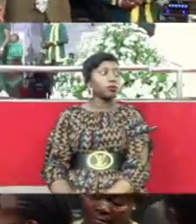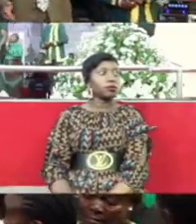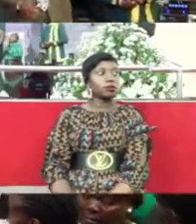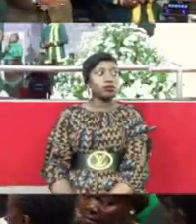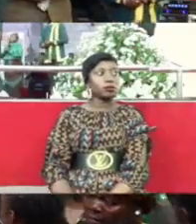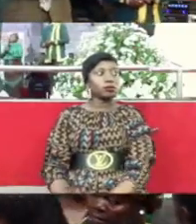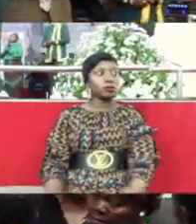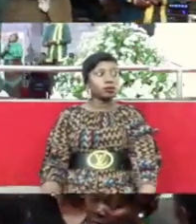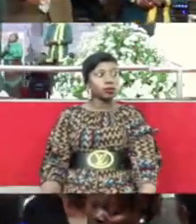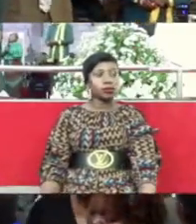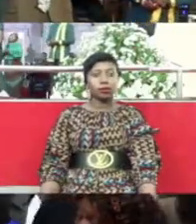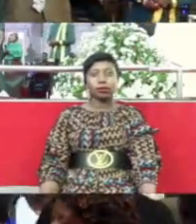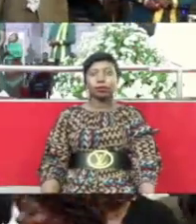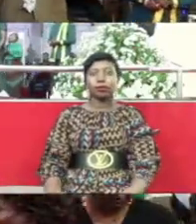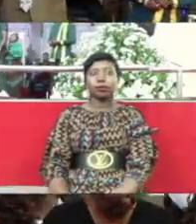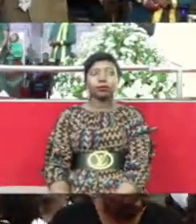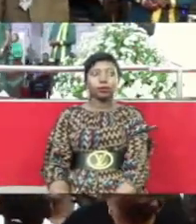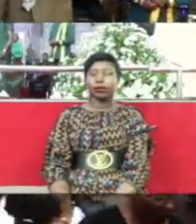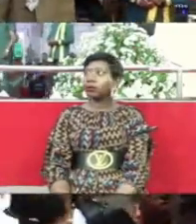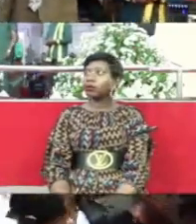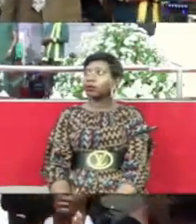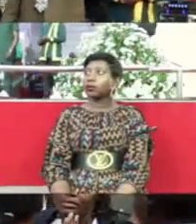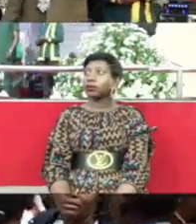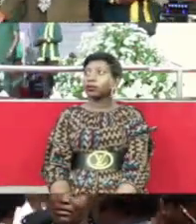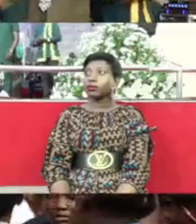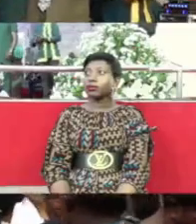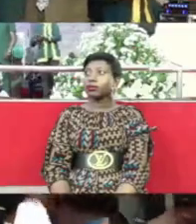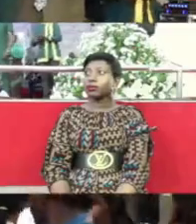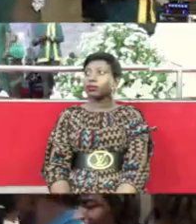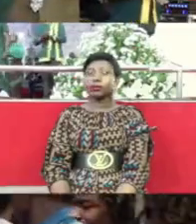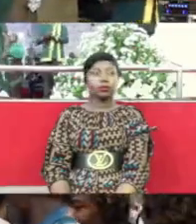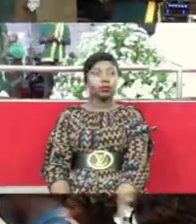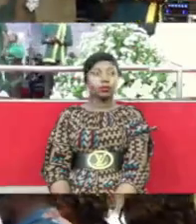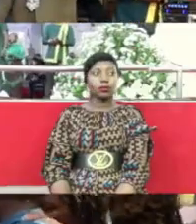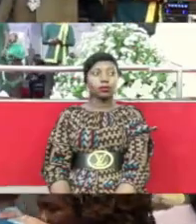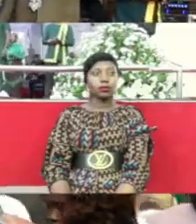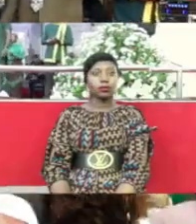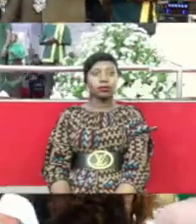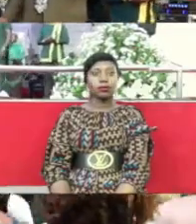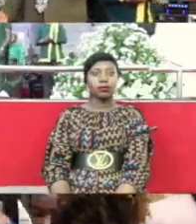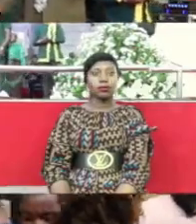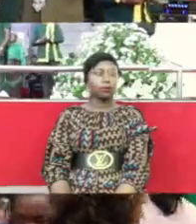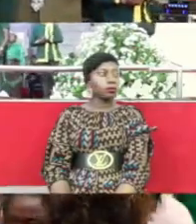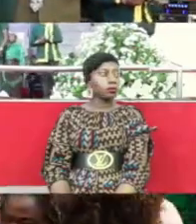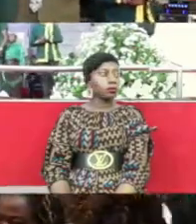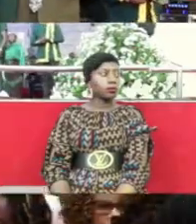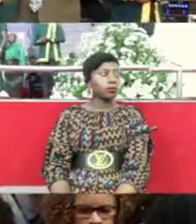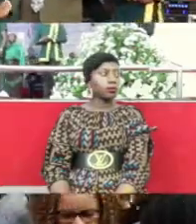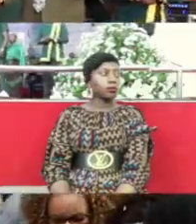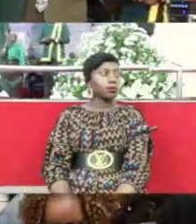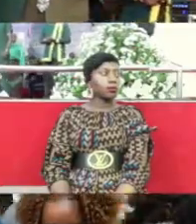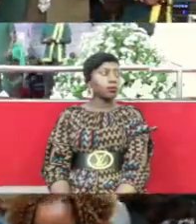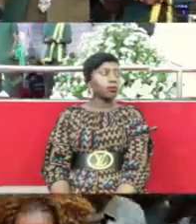them. Ninazitumbukiza katika kaburi ya sahau, na nitaenda na ujasiri, nitapata ushindi katika biashara